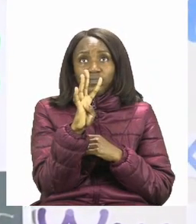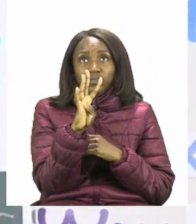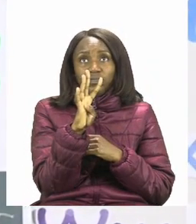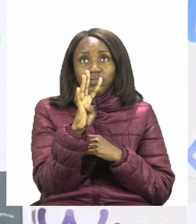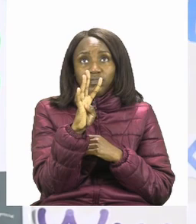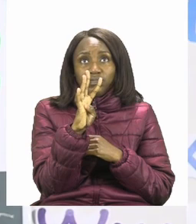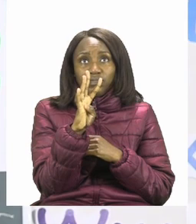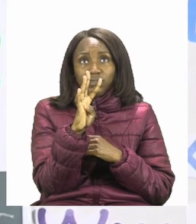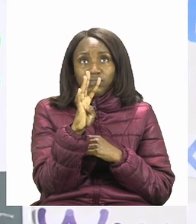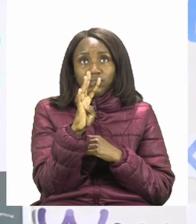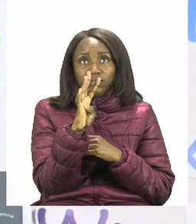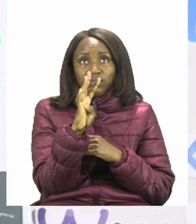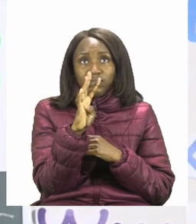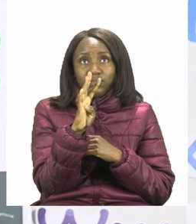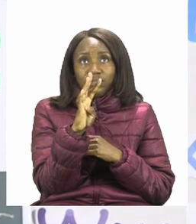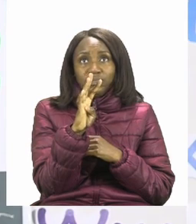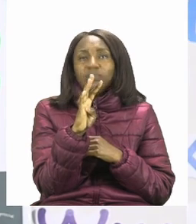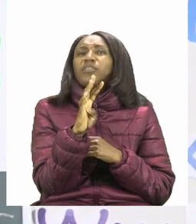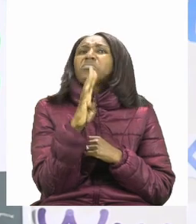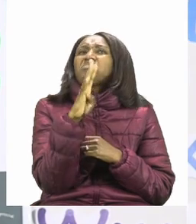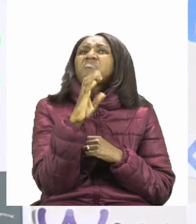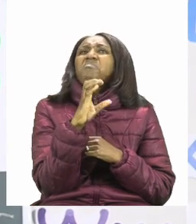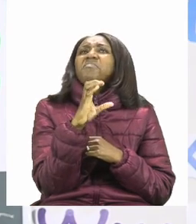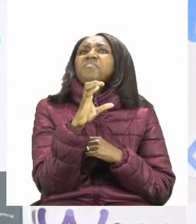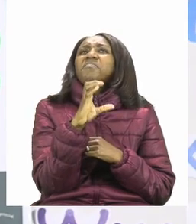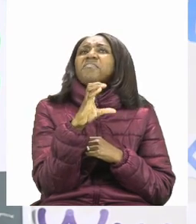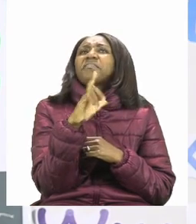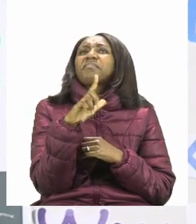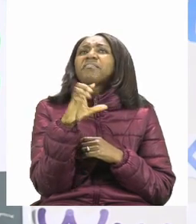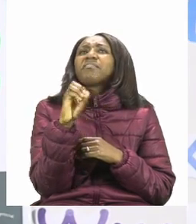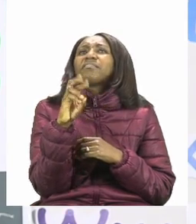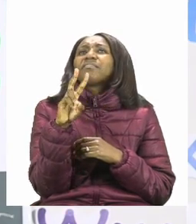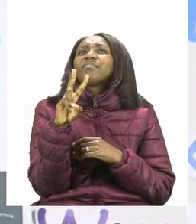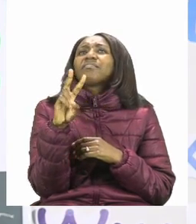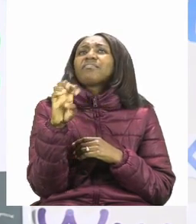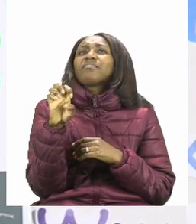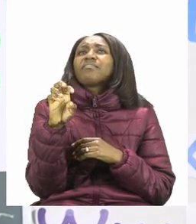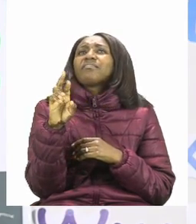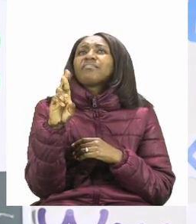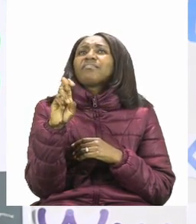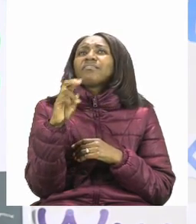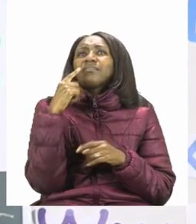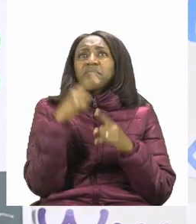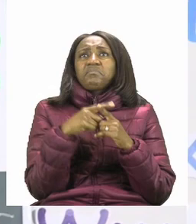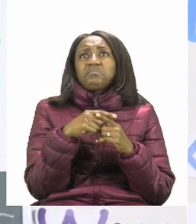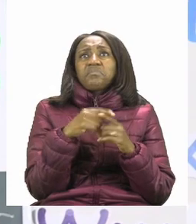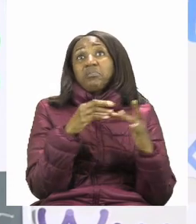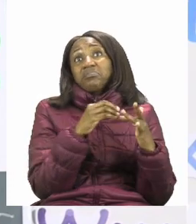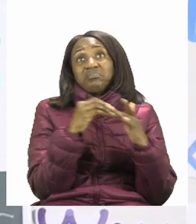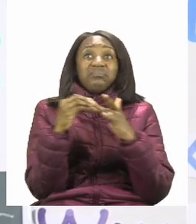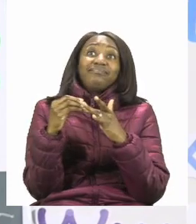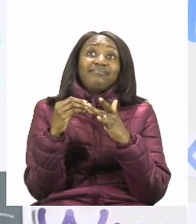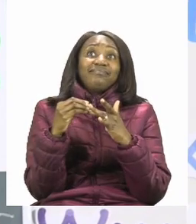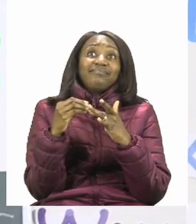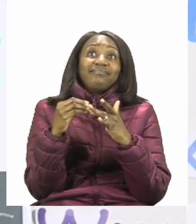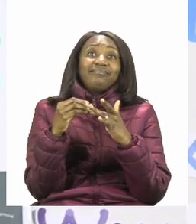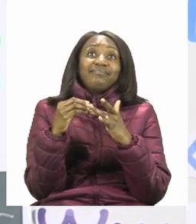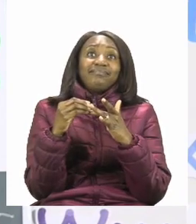Now a clover is very special because a lot of people think that it will bring you good luck, especially if it is